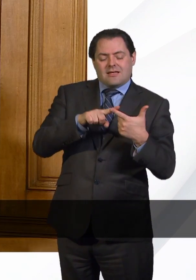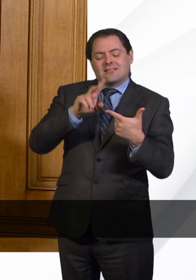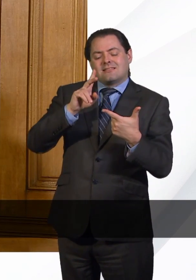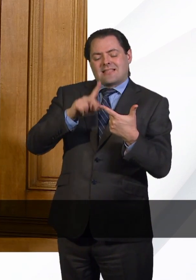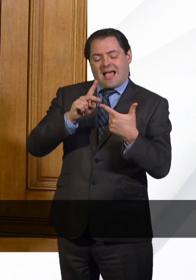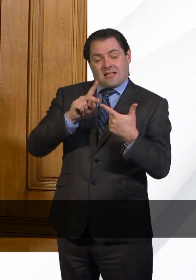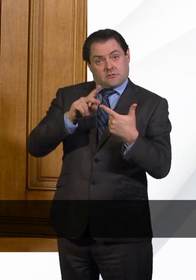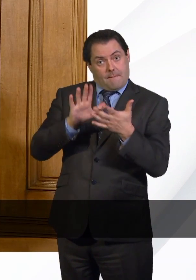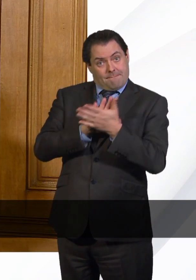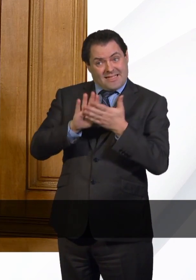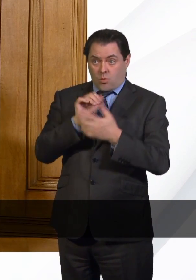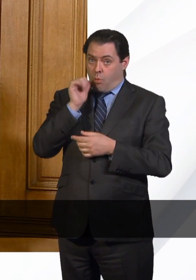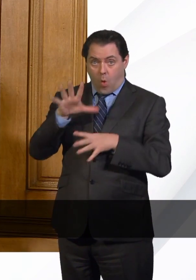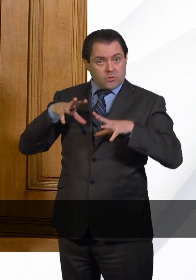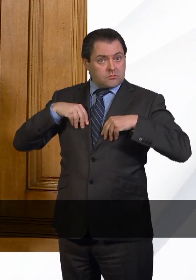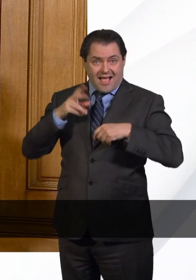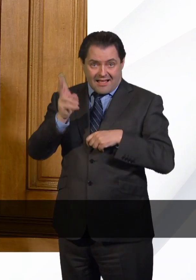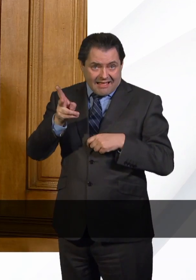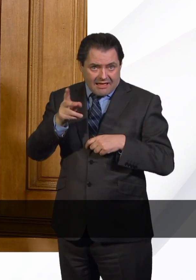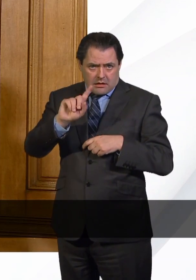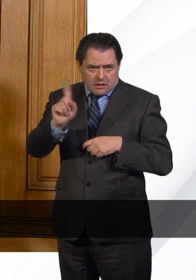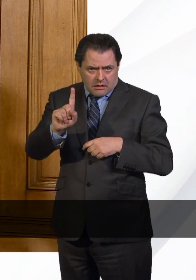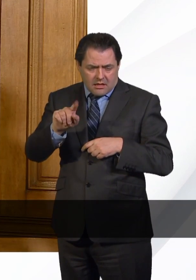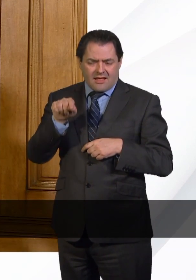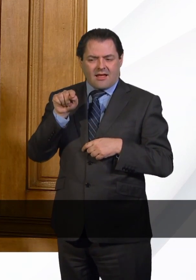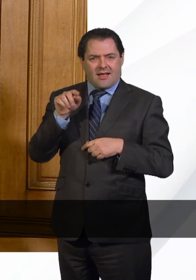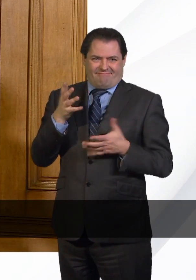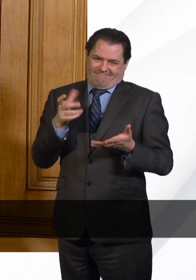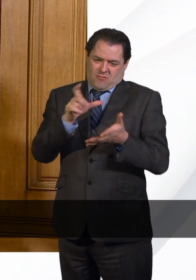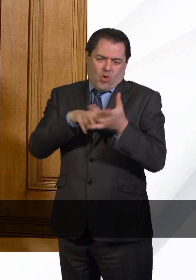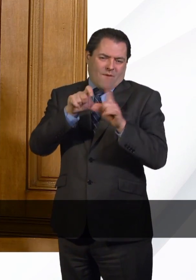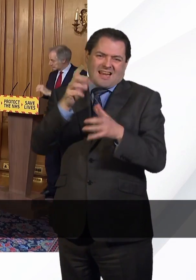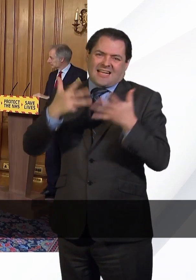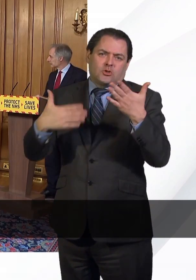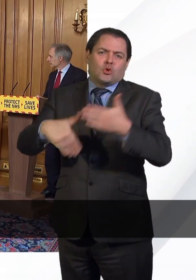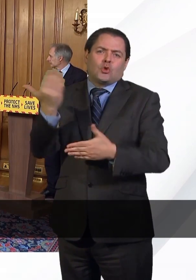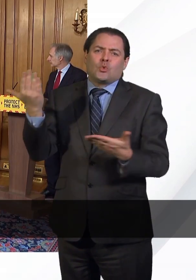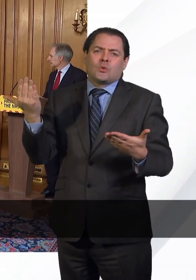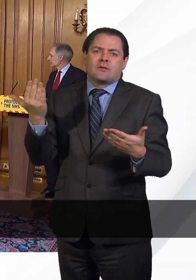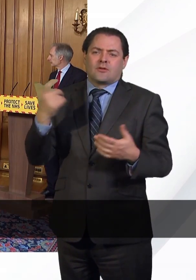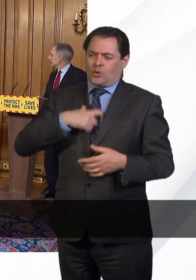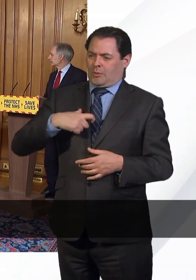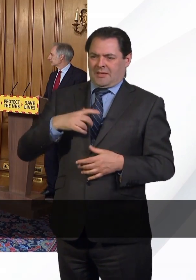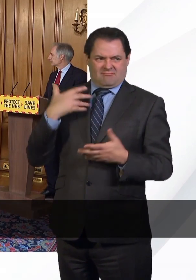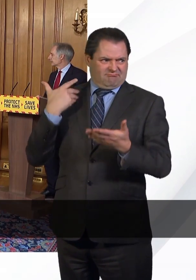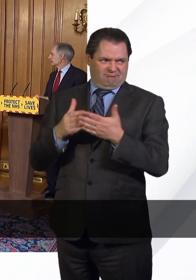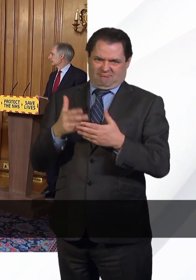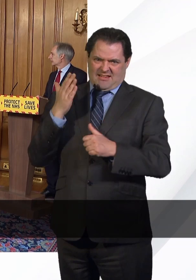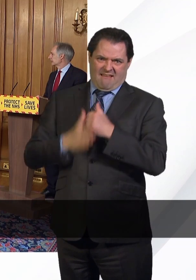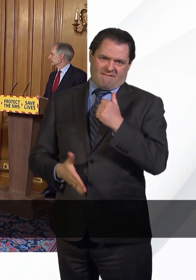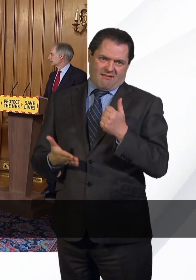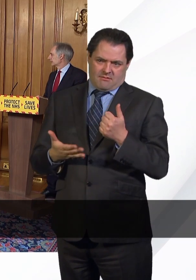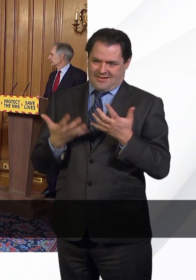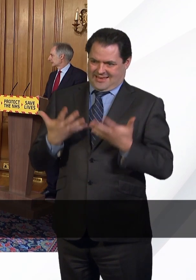further infections? And we just haven't had this disease around on the planet in humans for long enough to know